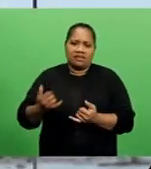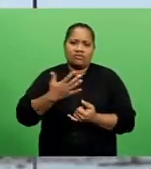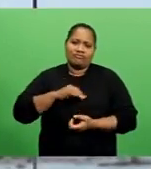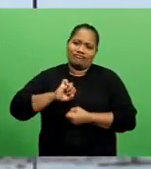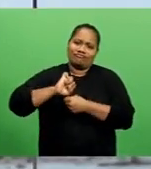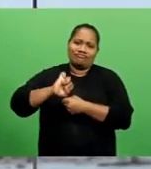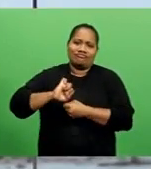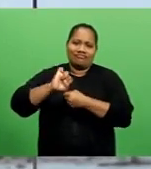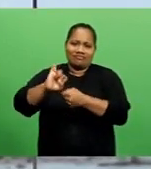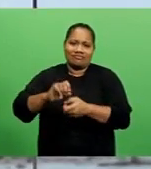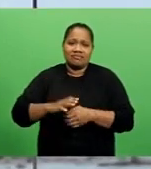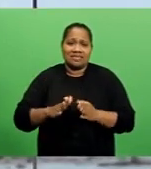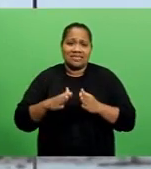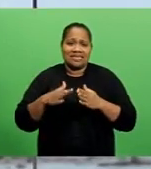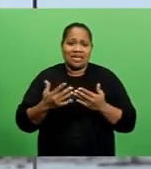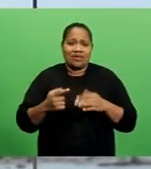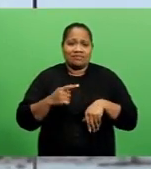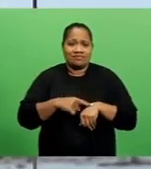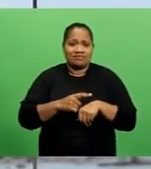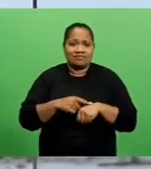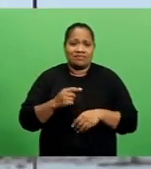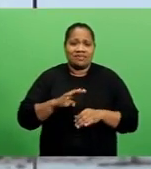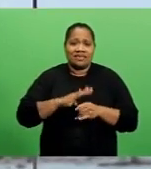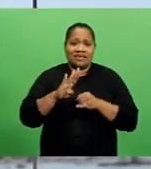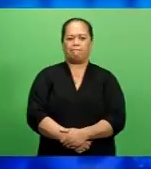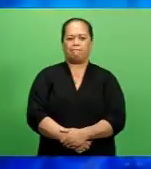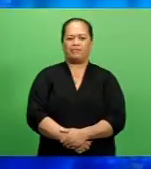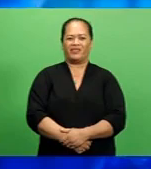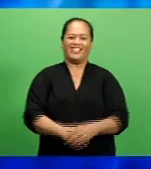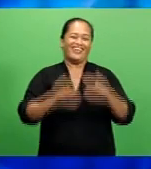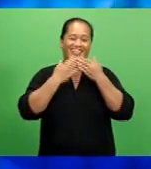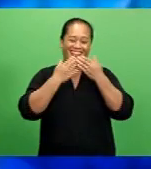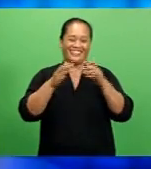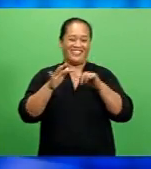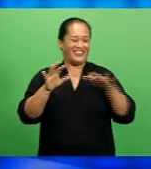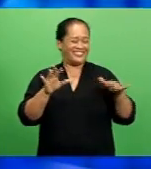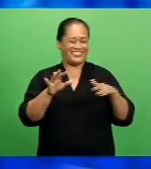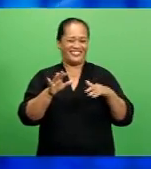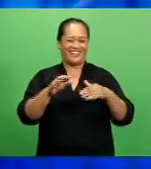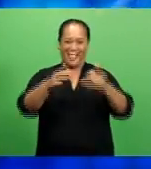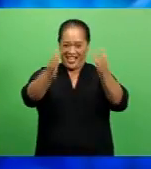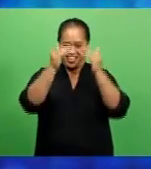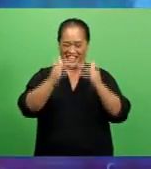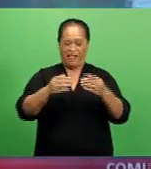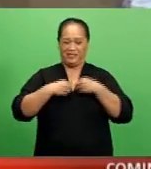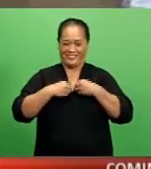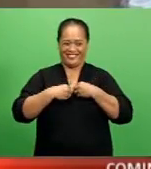And now time for the end of week business report with Whitney. Thanks, Edwin. Coming up in business tonight,